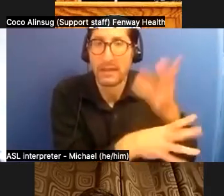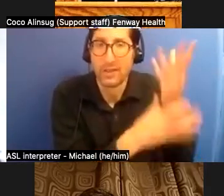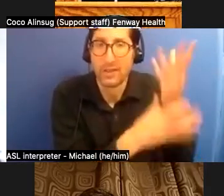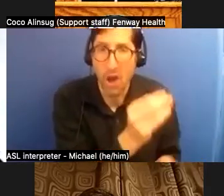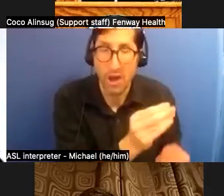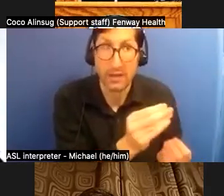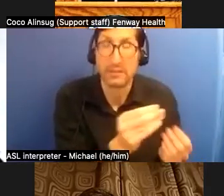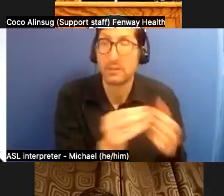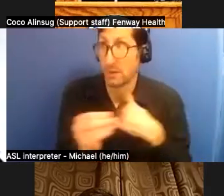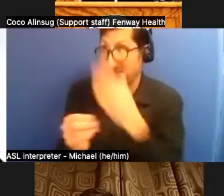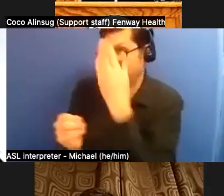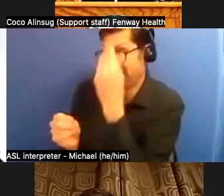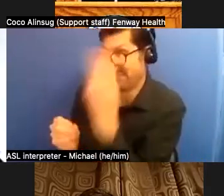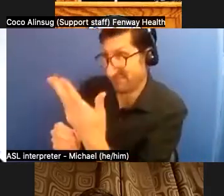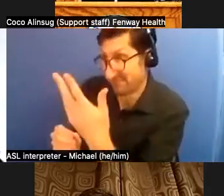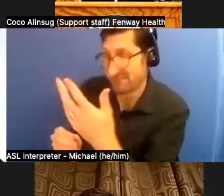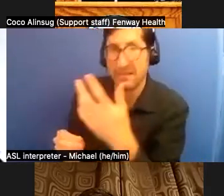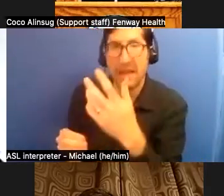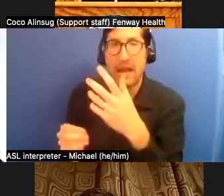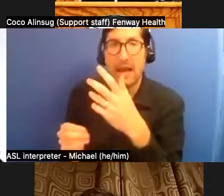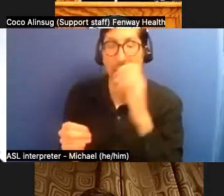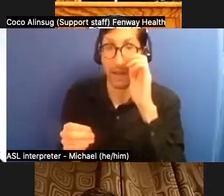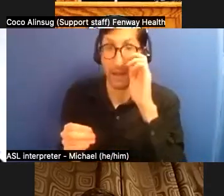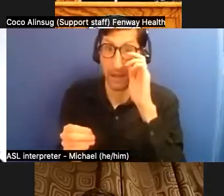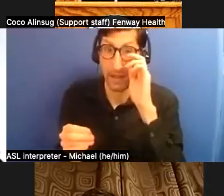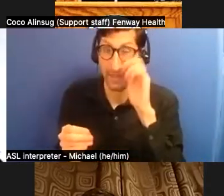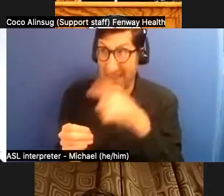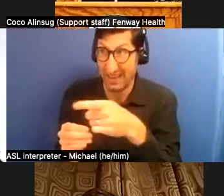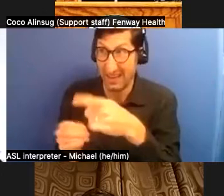into the community, kids without parents